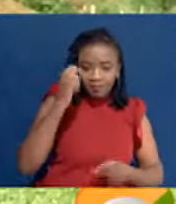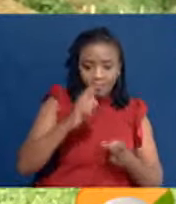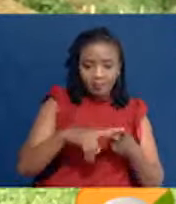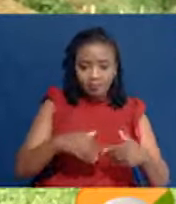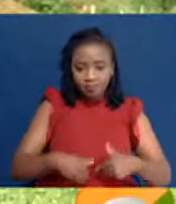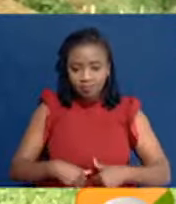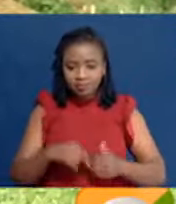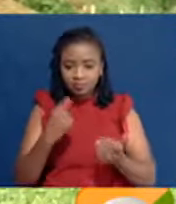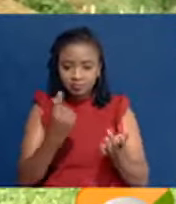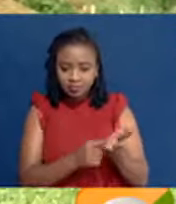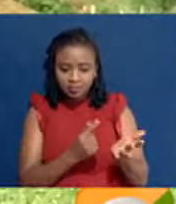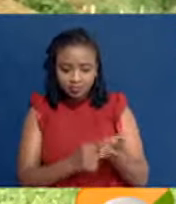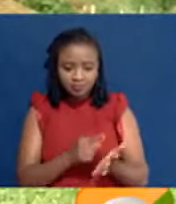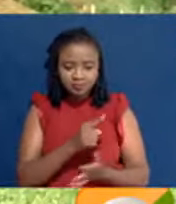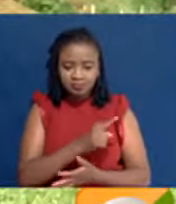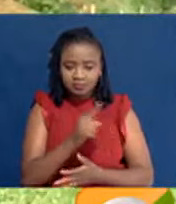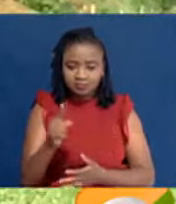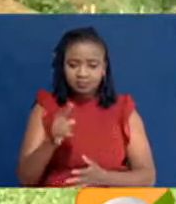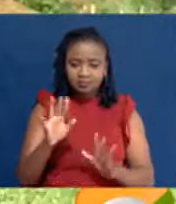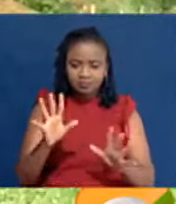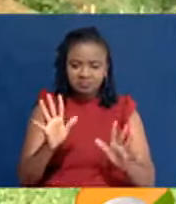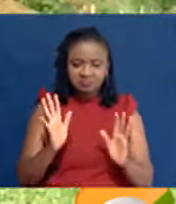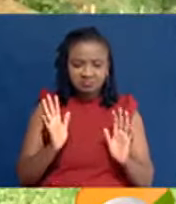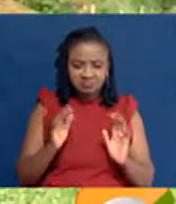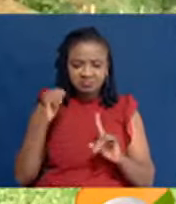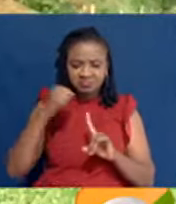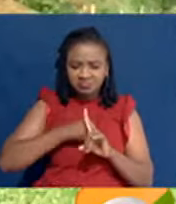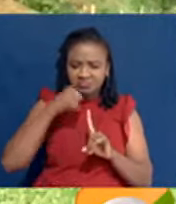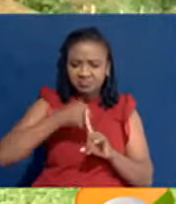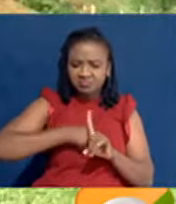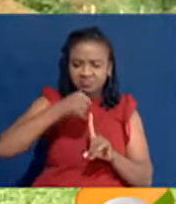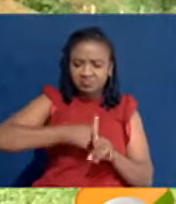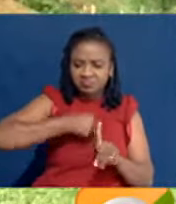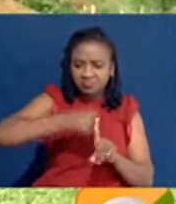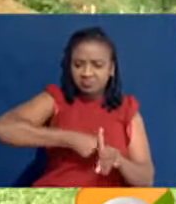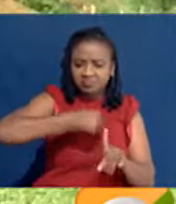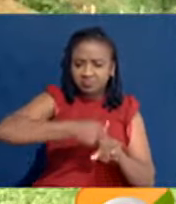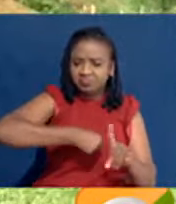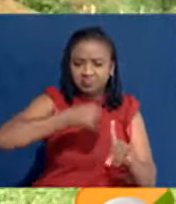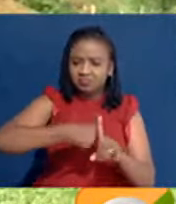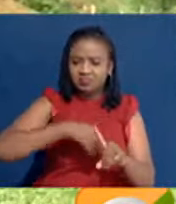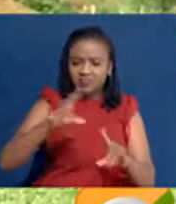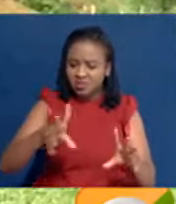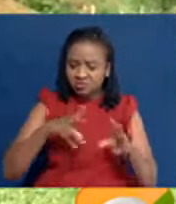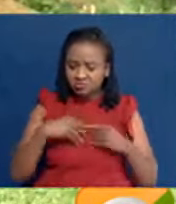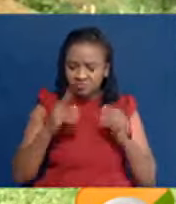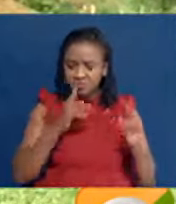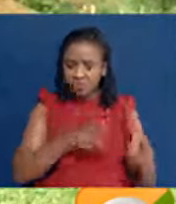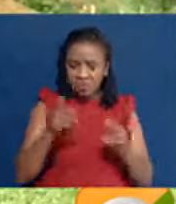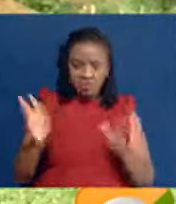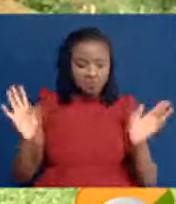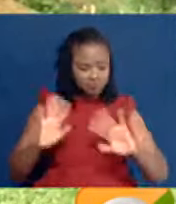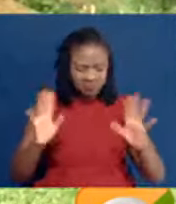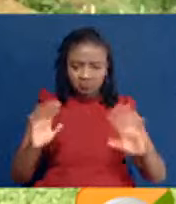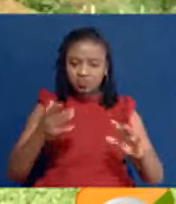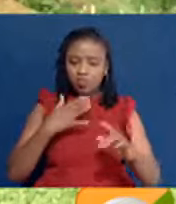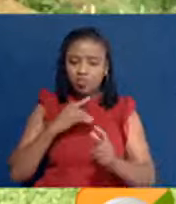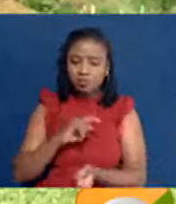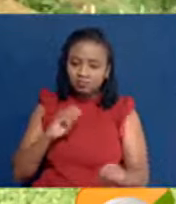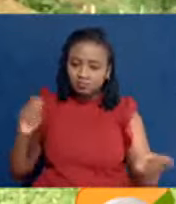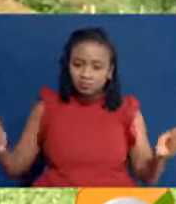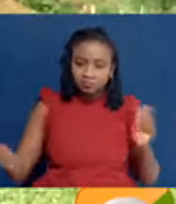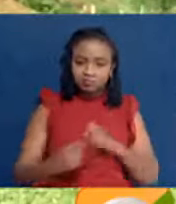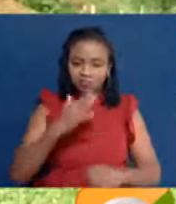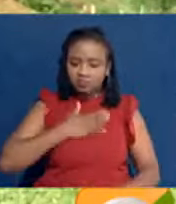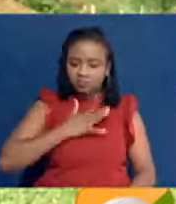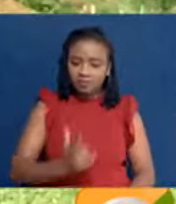activists who have refused to acquiesce to the status quo. They're saying their life, they will be